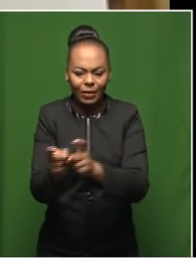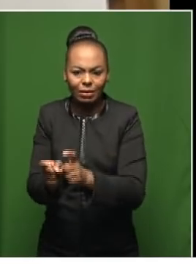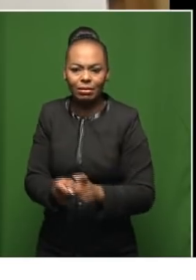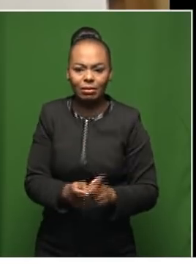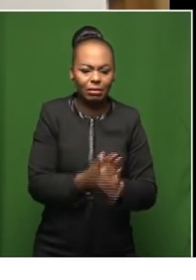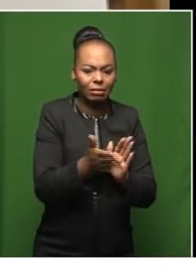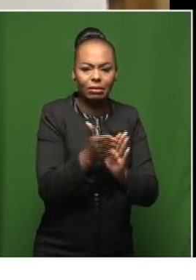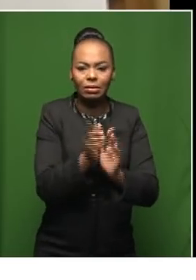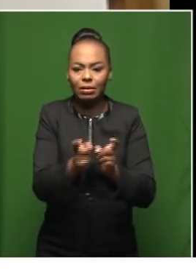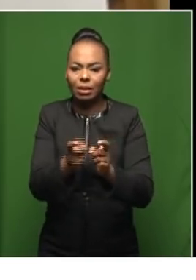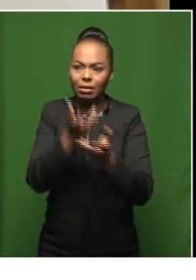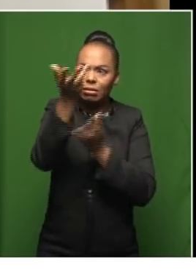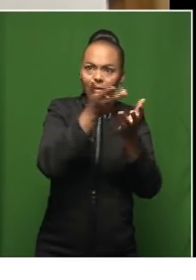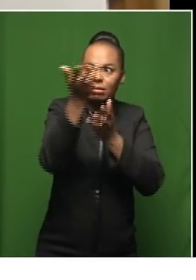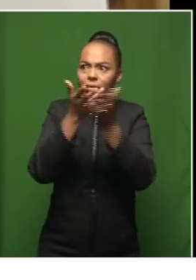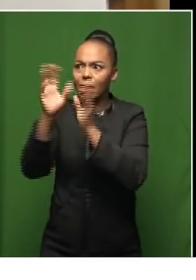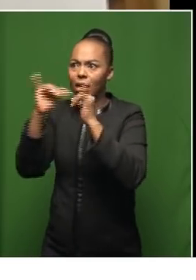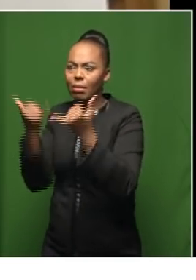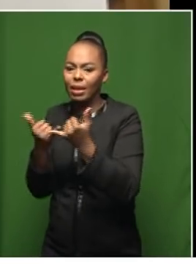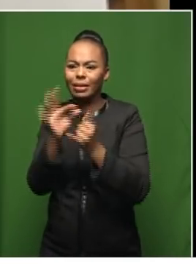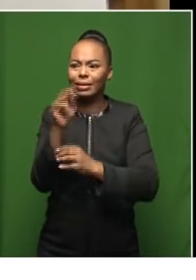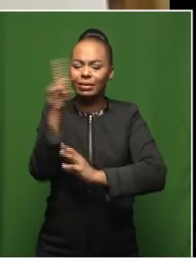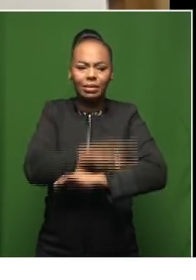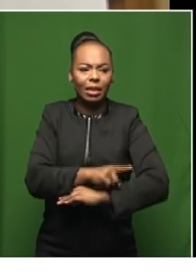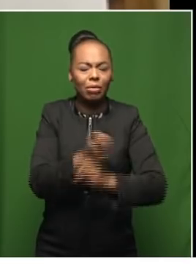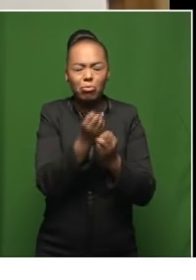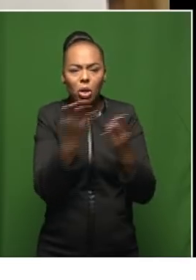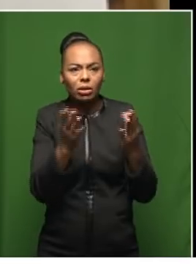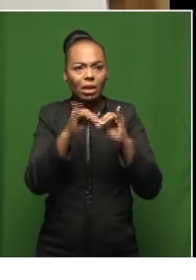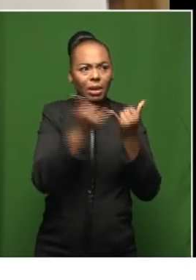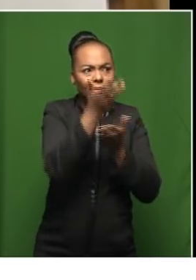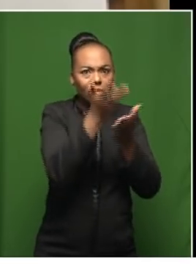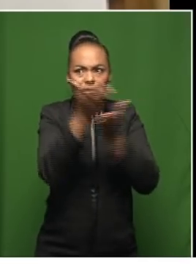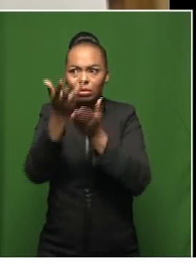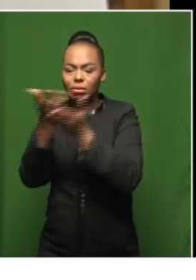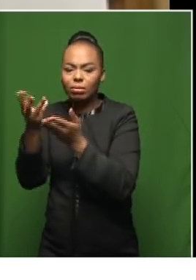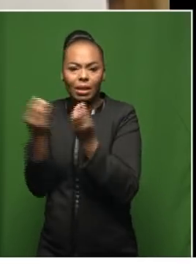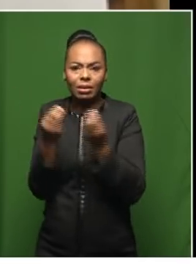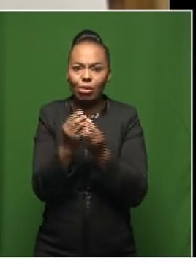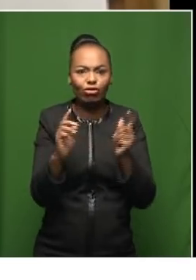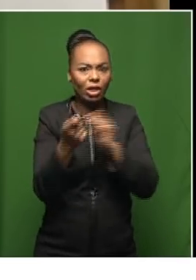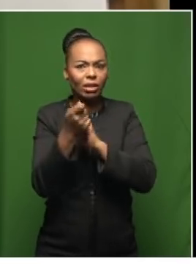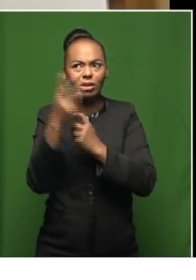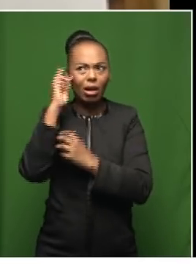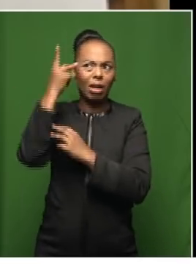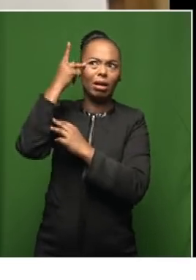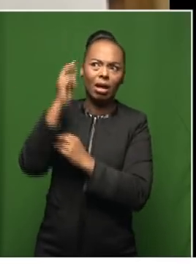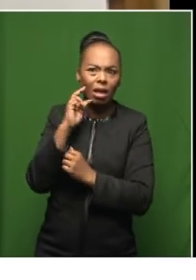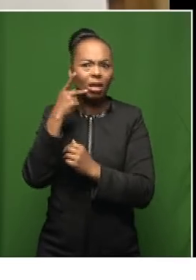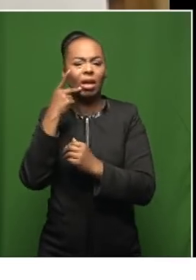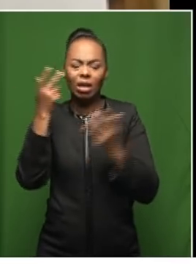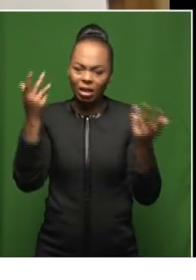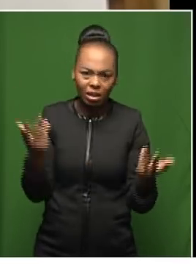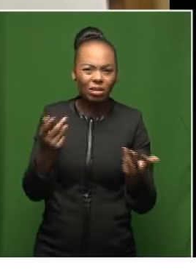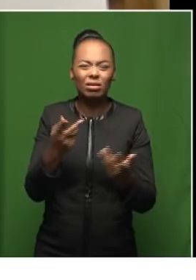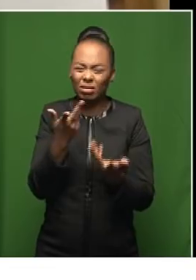at, every other day we're talking to many companies, and things keep changing. And we're not just finding a fixed situation on